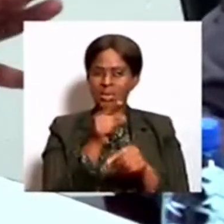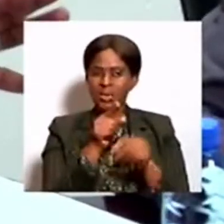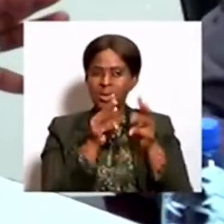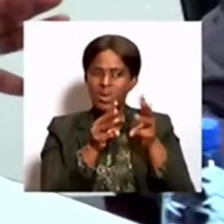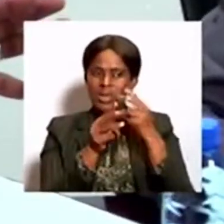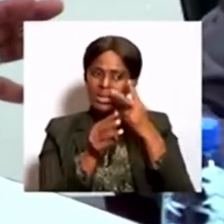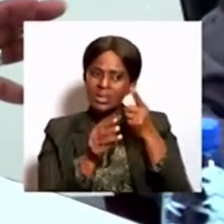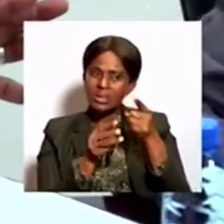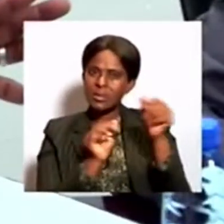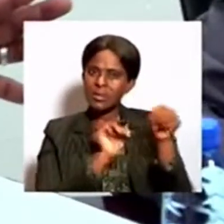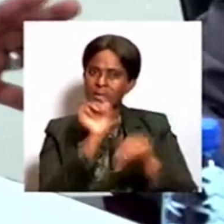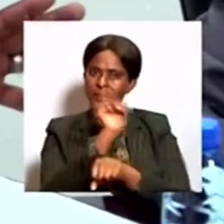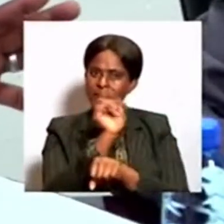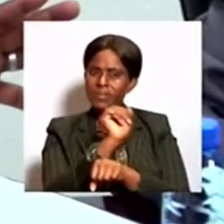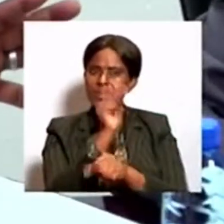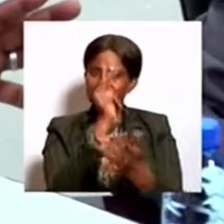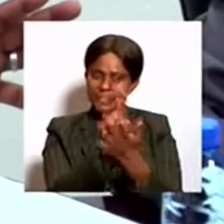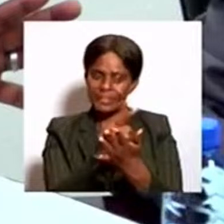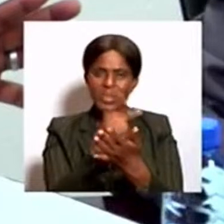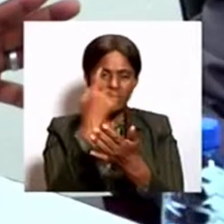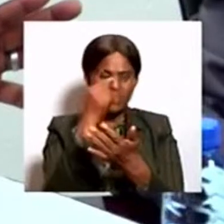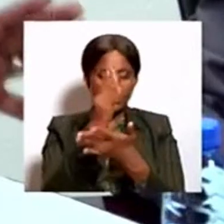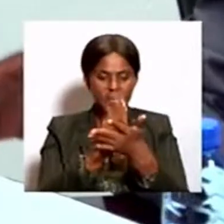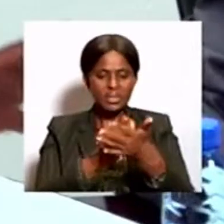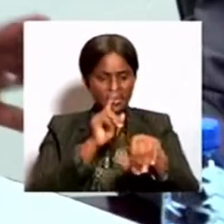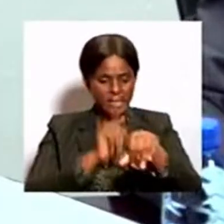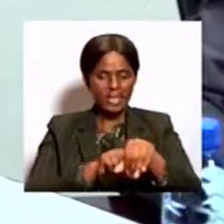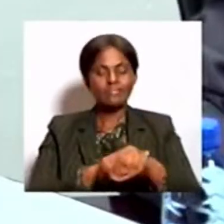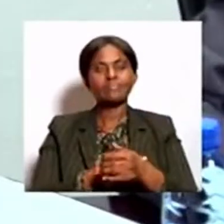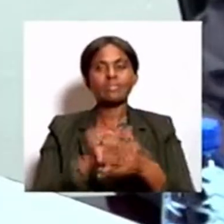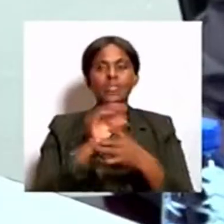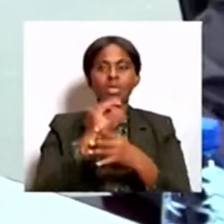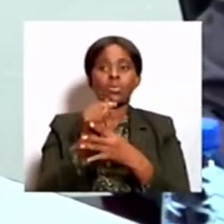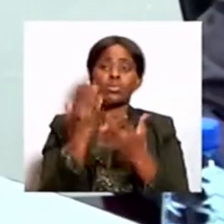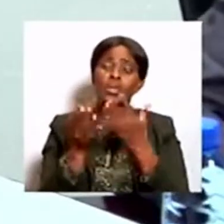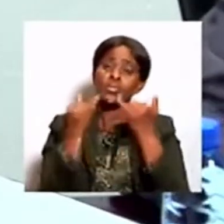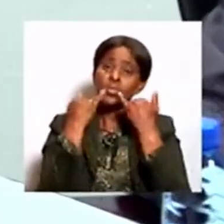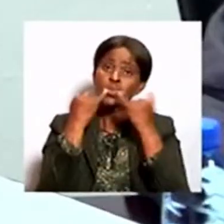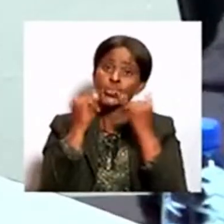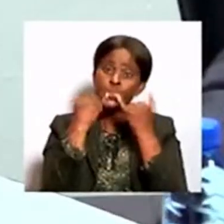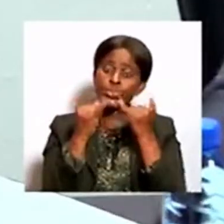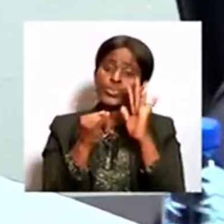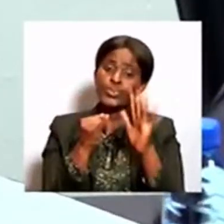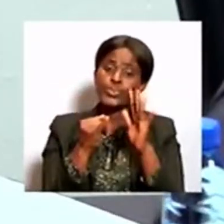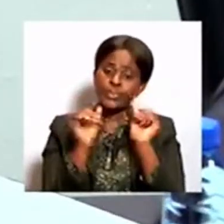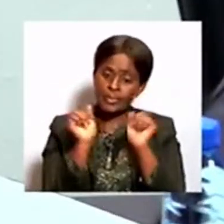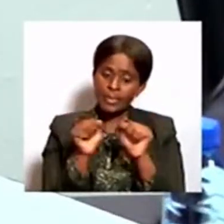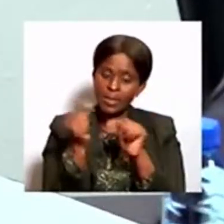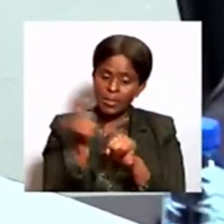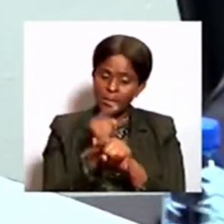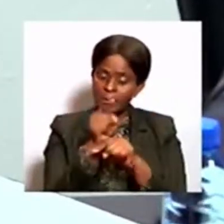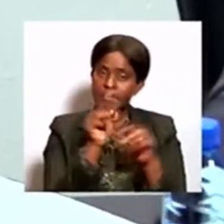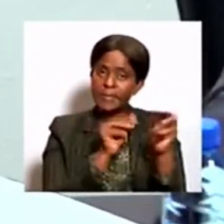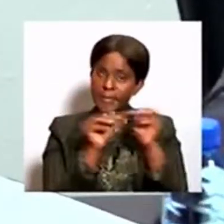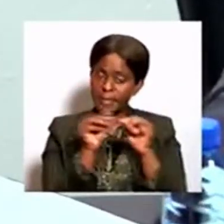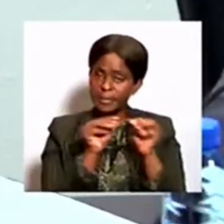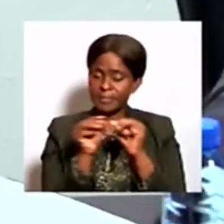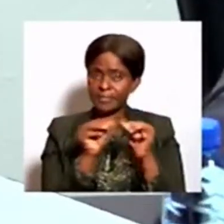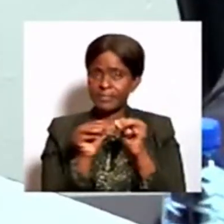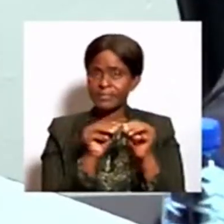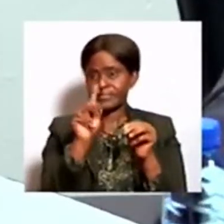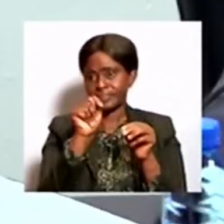vehicle, it has been parked for some time, or the information came from this management.